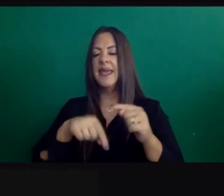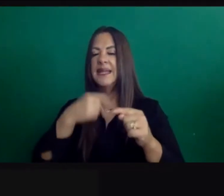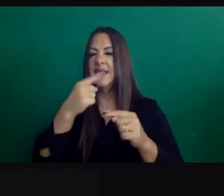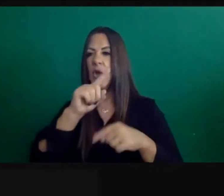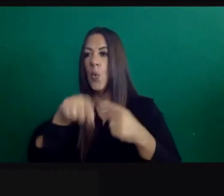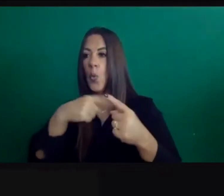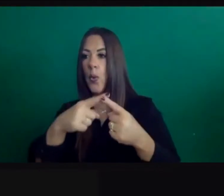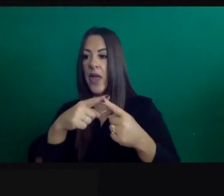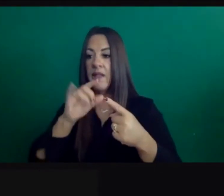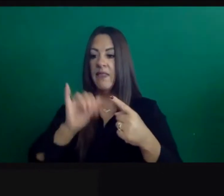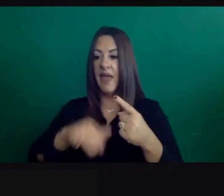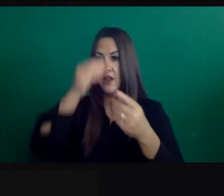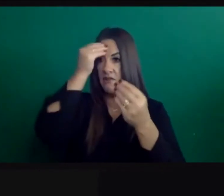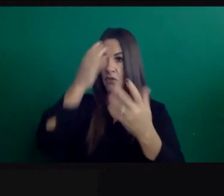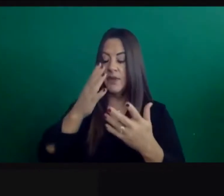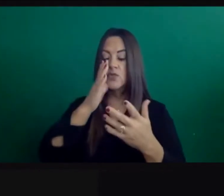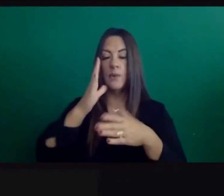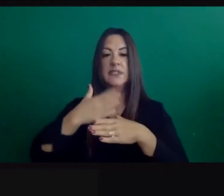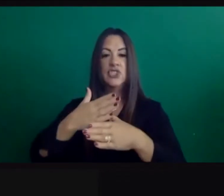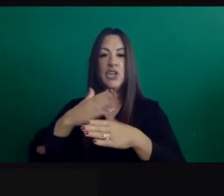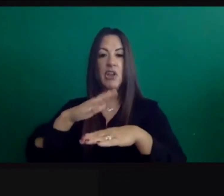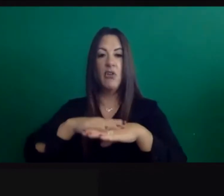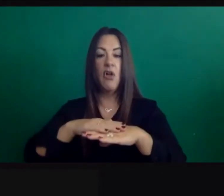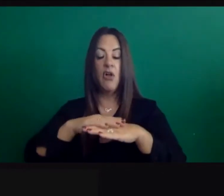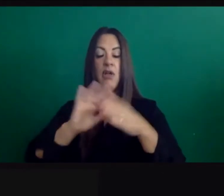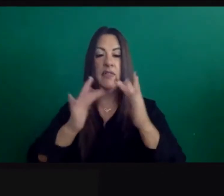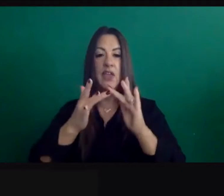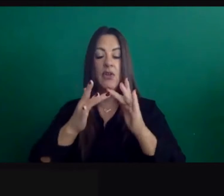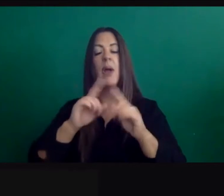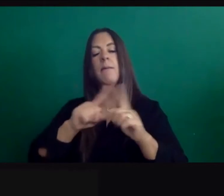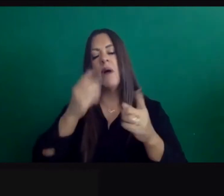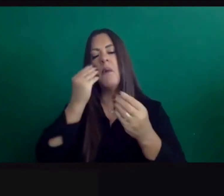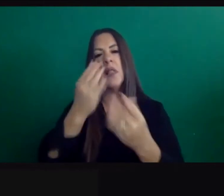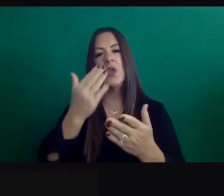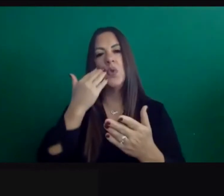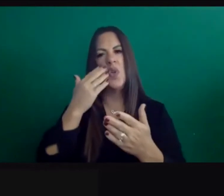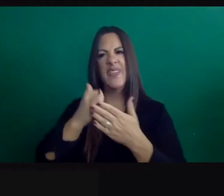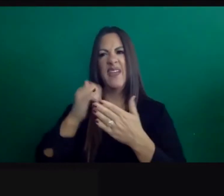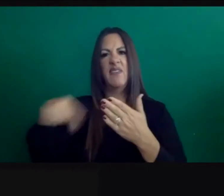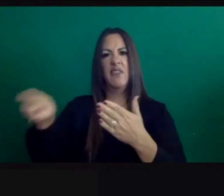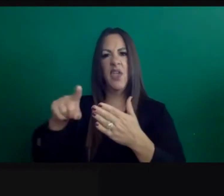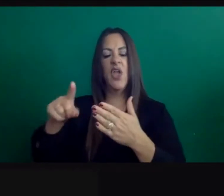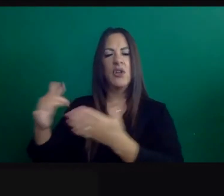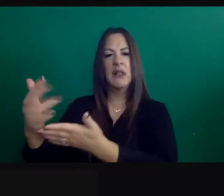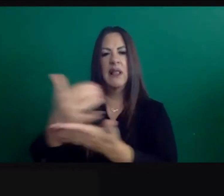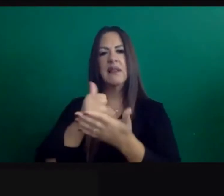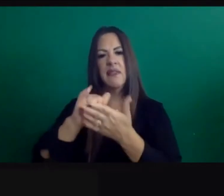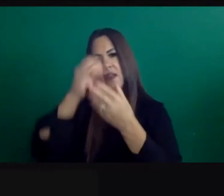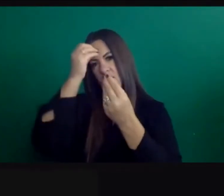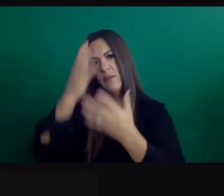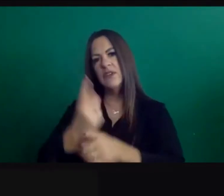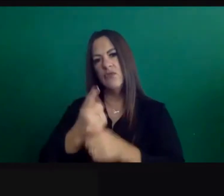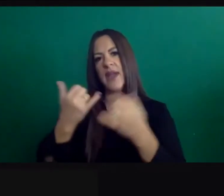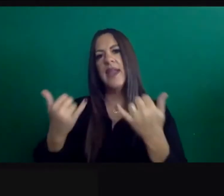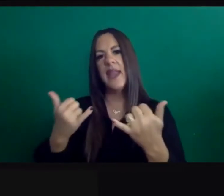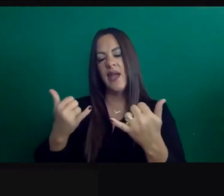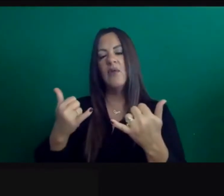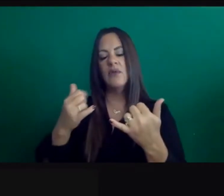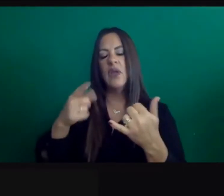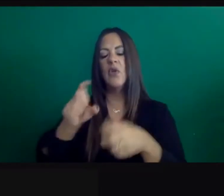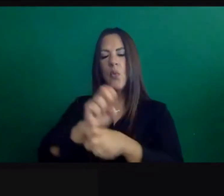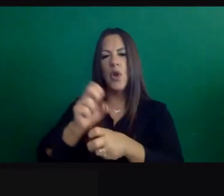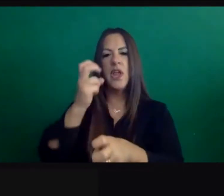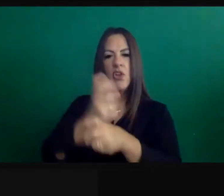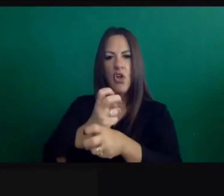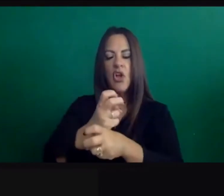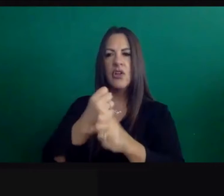up and ready for viewing by everyone, but I can tell you that it's in the works, and it's something we're working hard to do to be clear